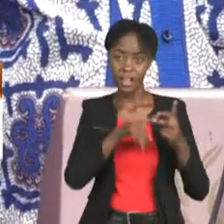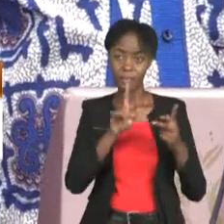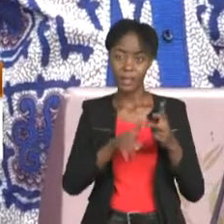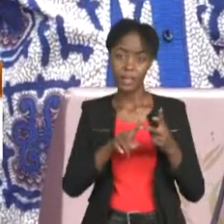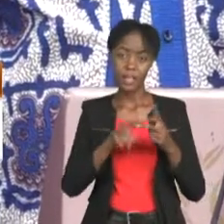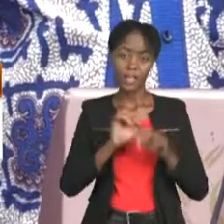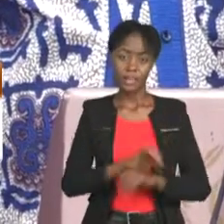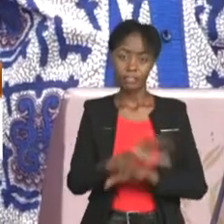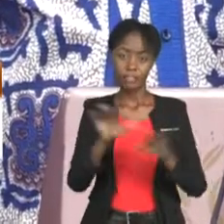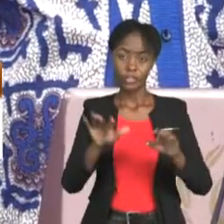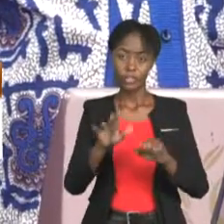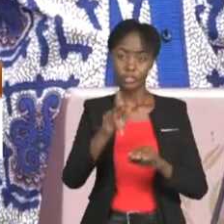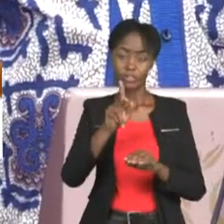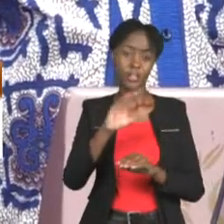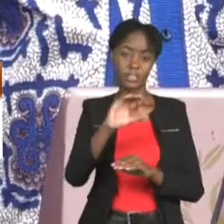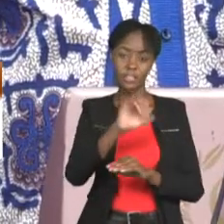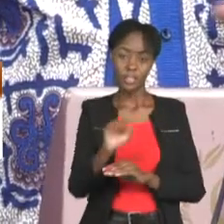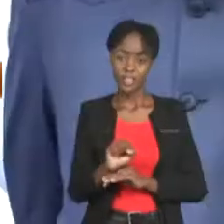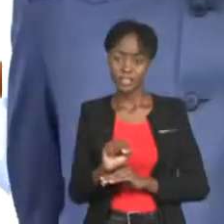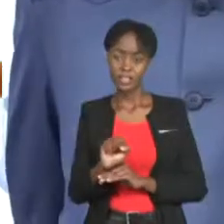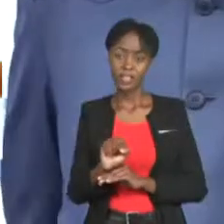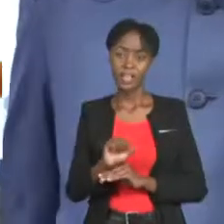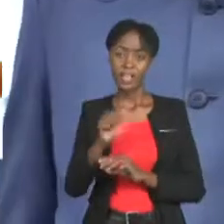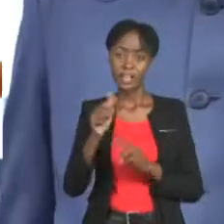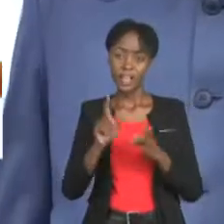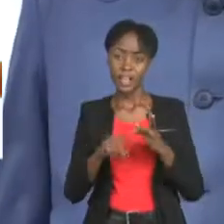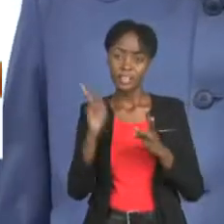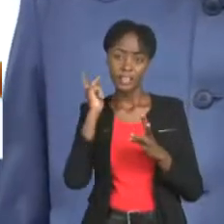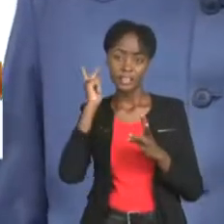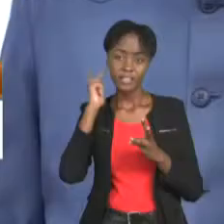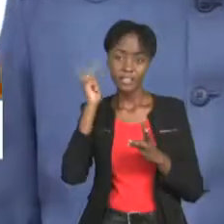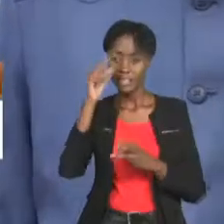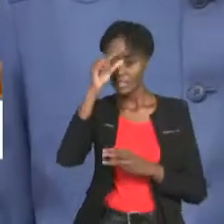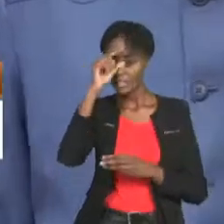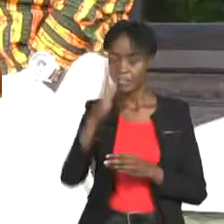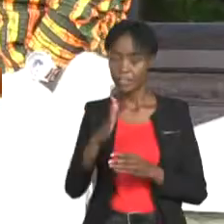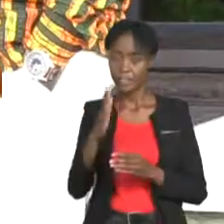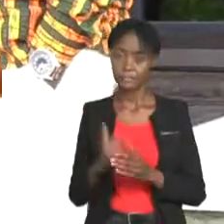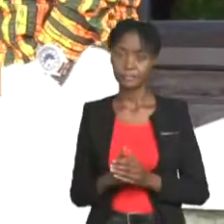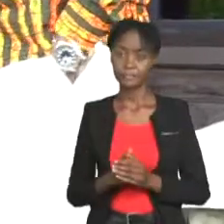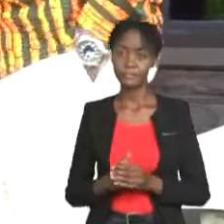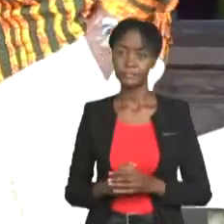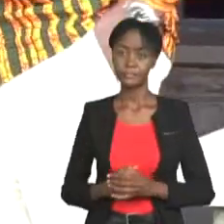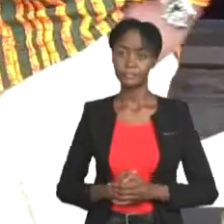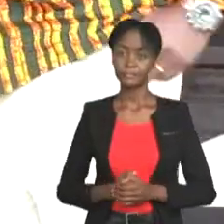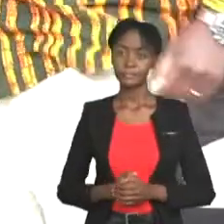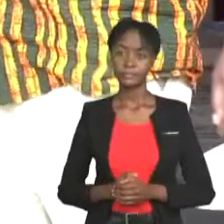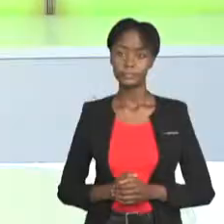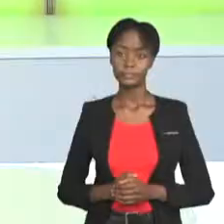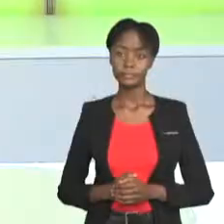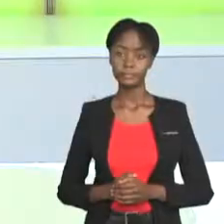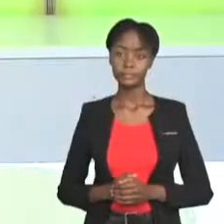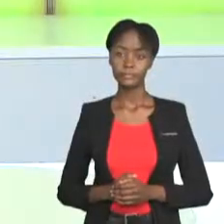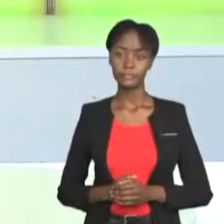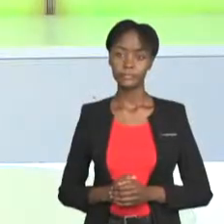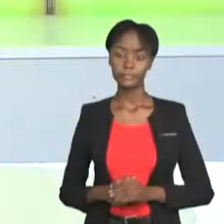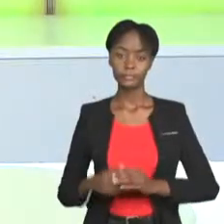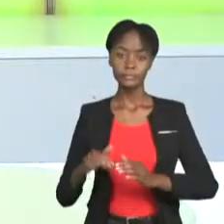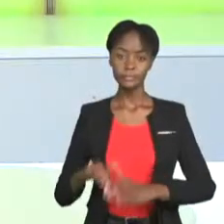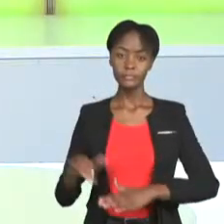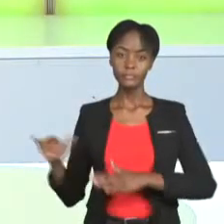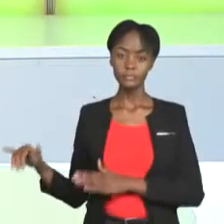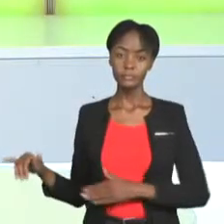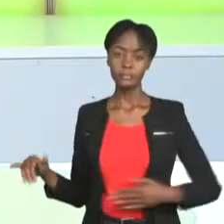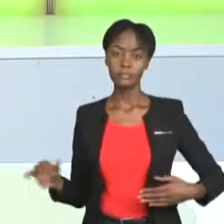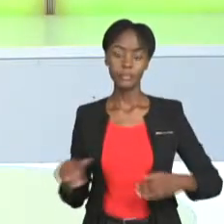Eugene Wamalwa na gavana wa kaunti ya Kisii James Ongwae. Daniel Kariuki, runinga ya Switch. Rais